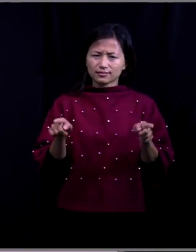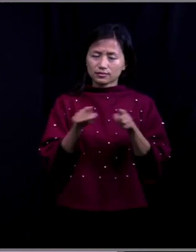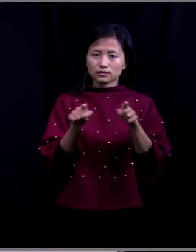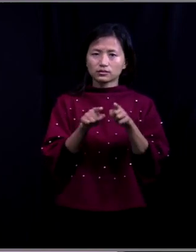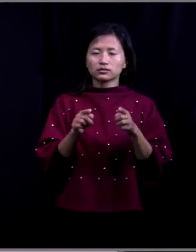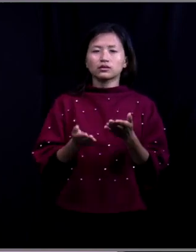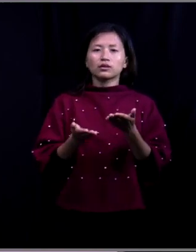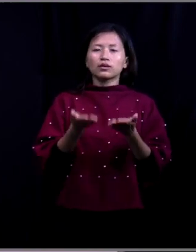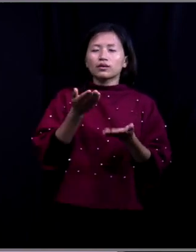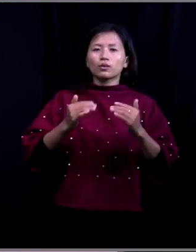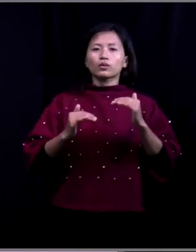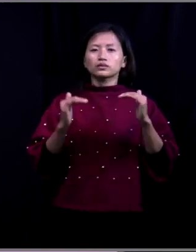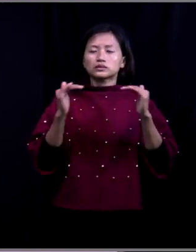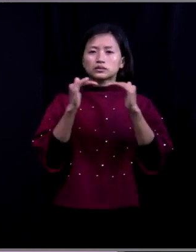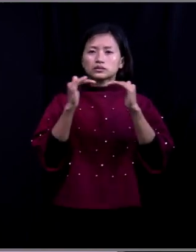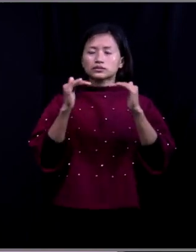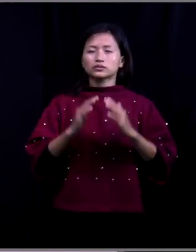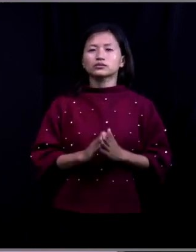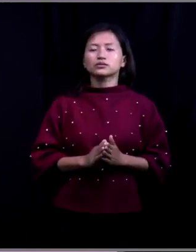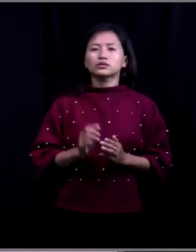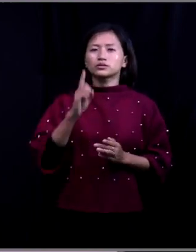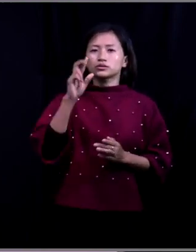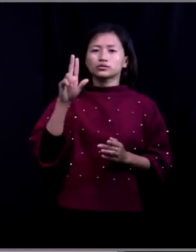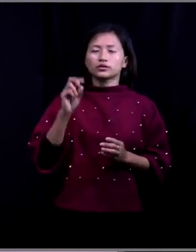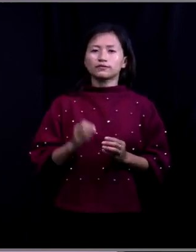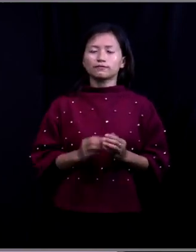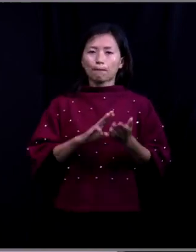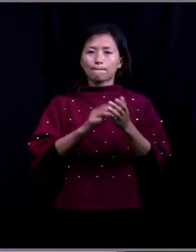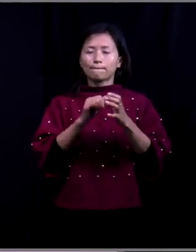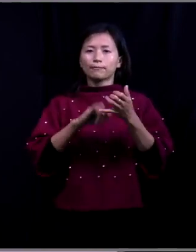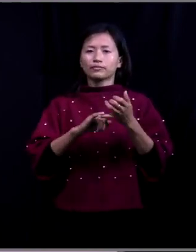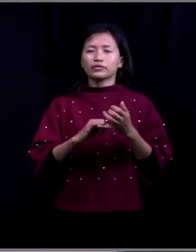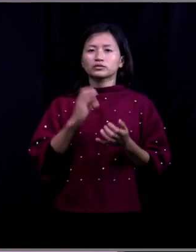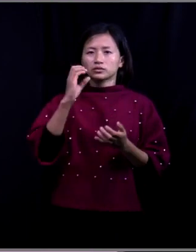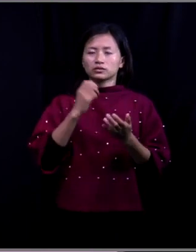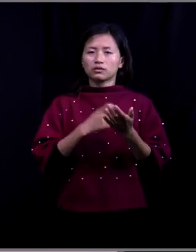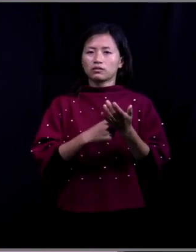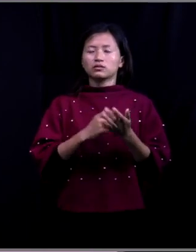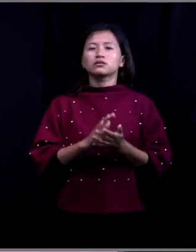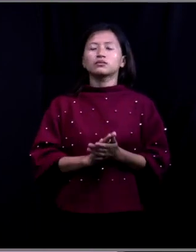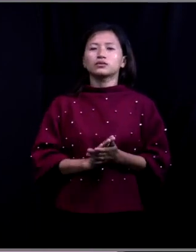to 1/12 of the mass of a carbon-12 isotope.